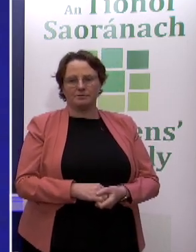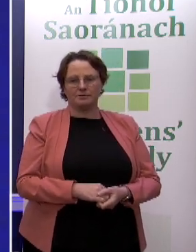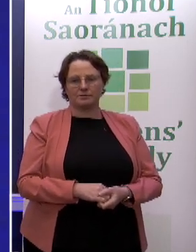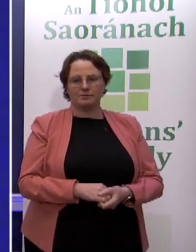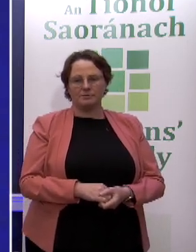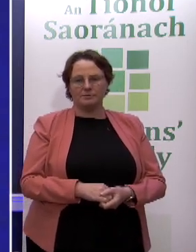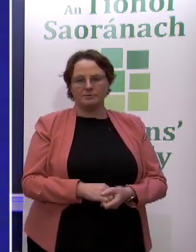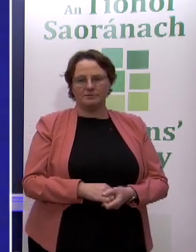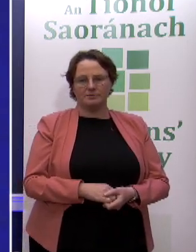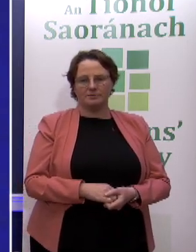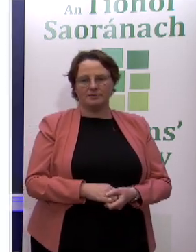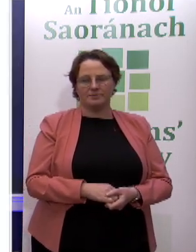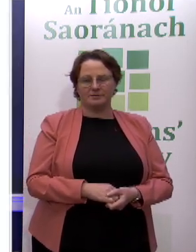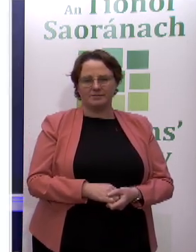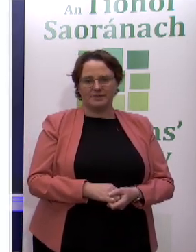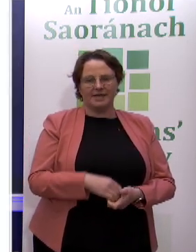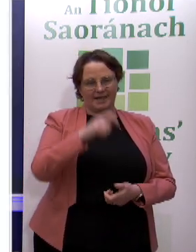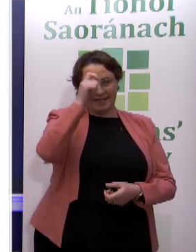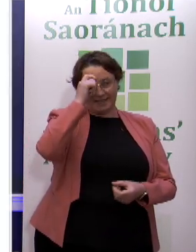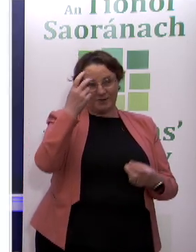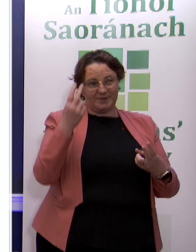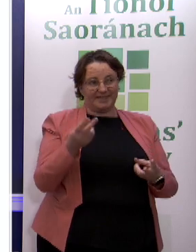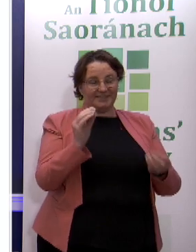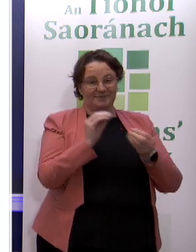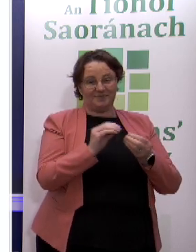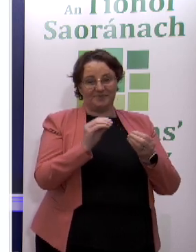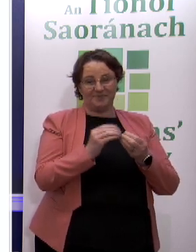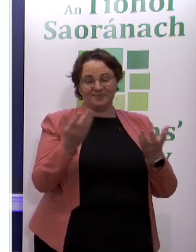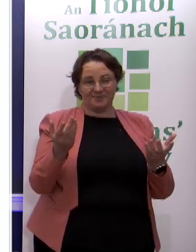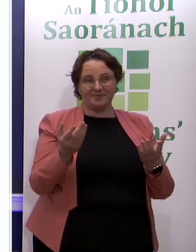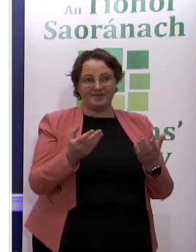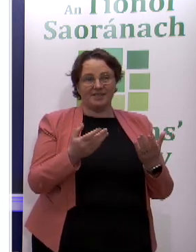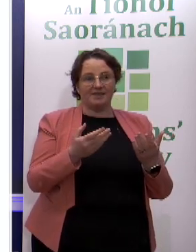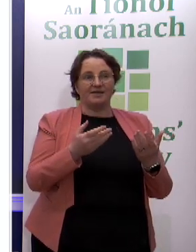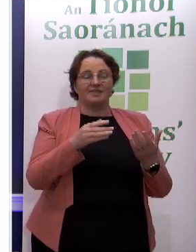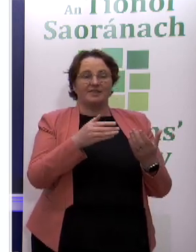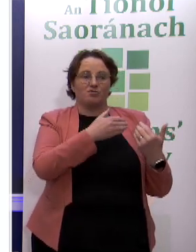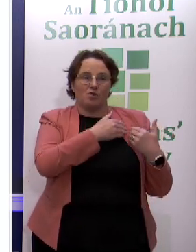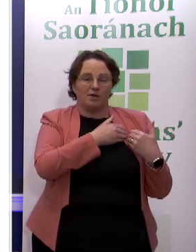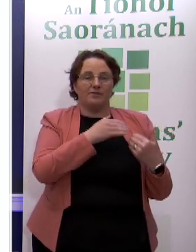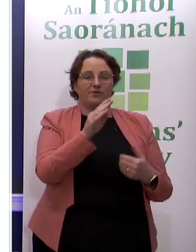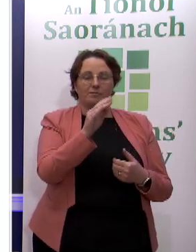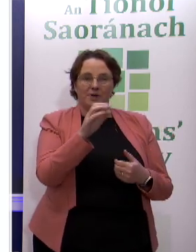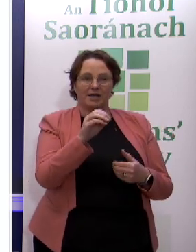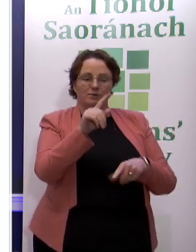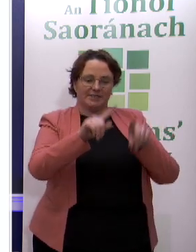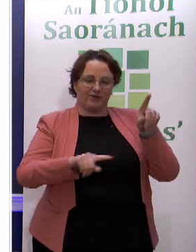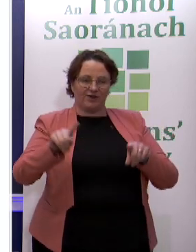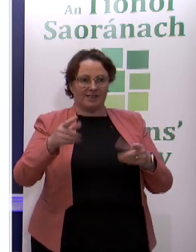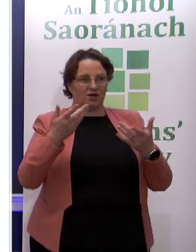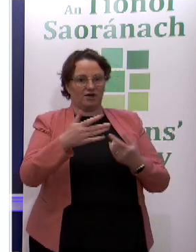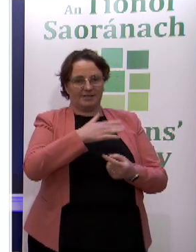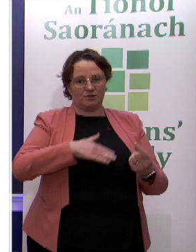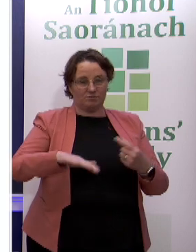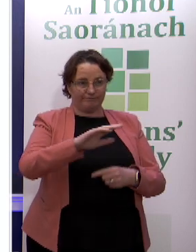I think we probably need to mention the role of biodiversity in our current predicament. So we're all